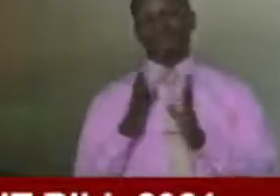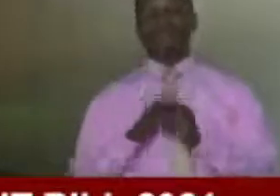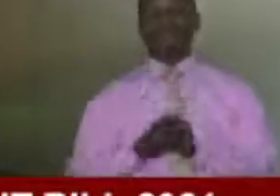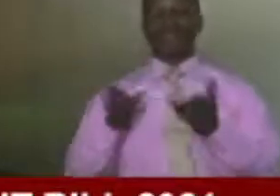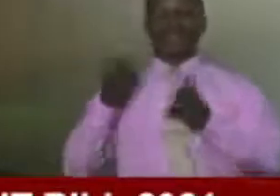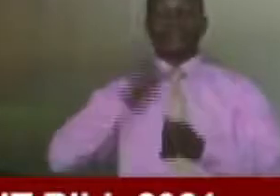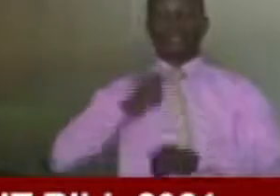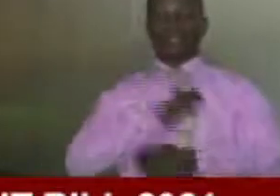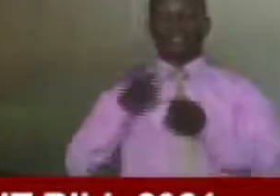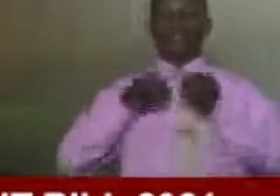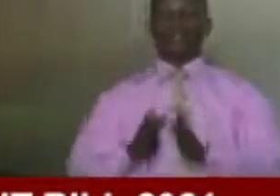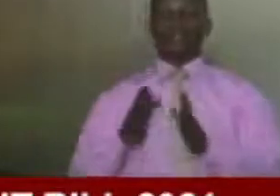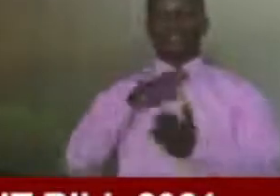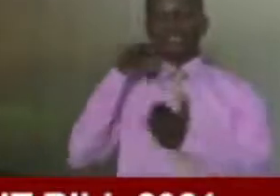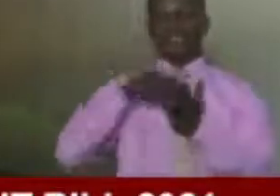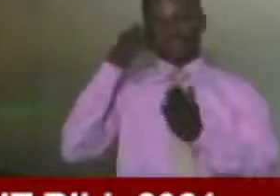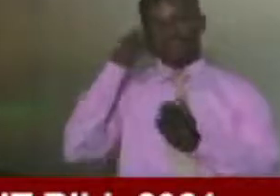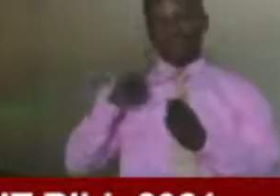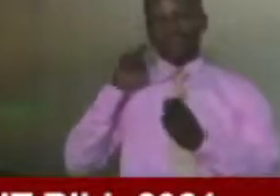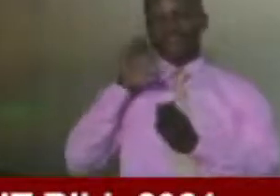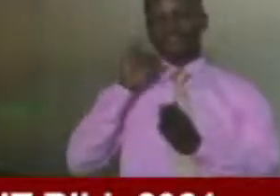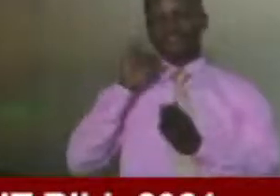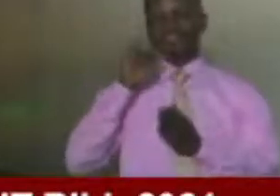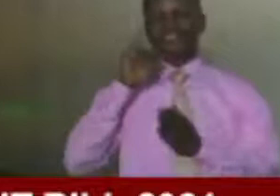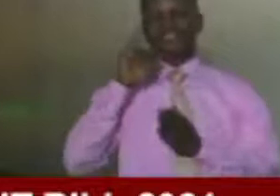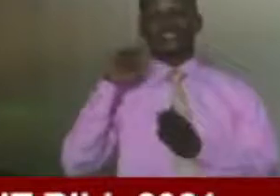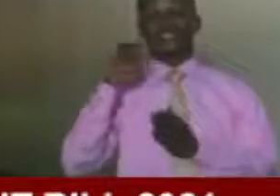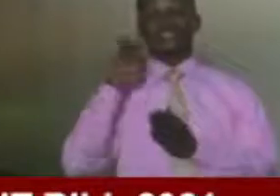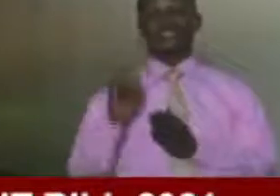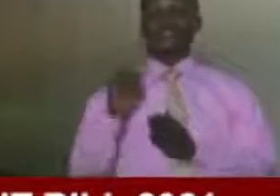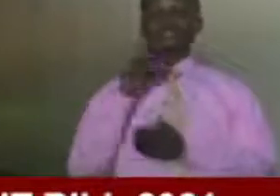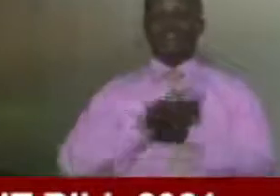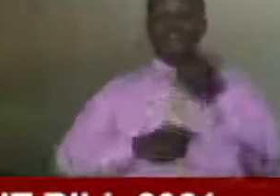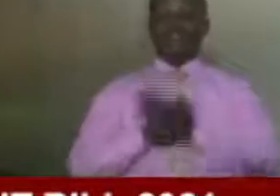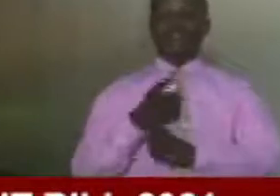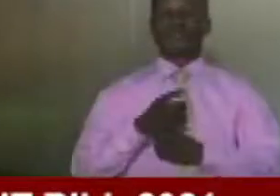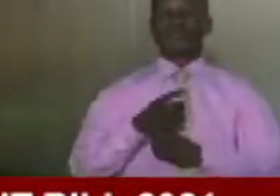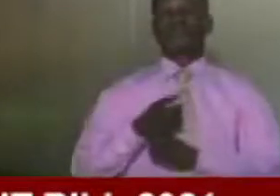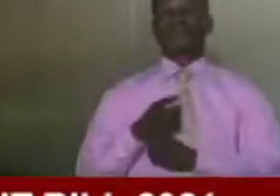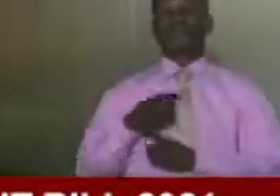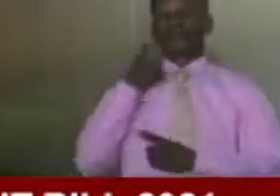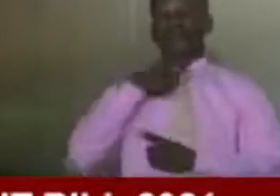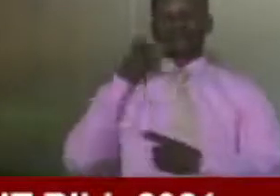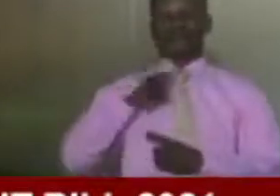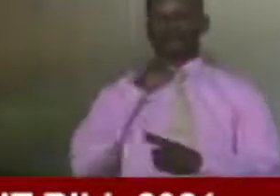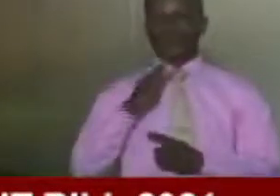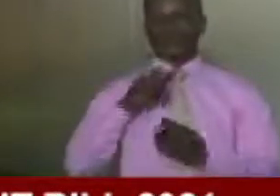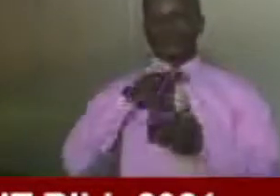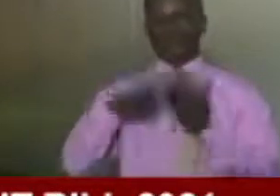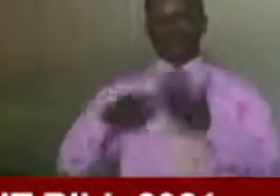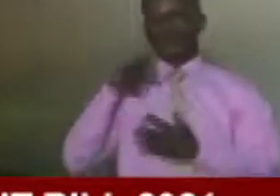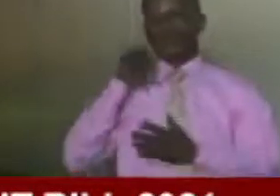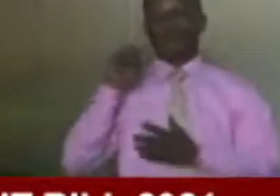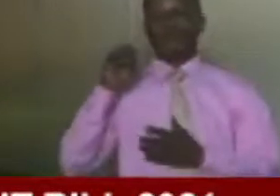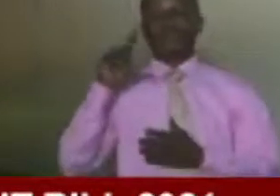Director, Center for Citizens with Disabilities, for his own contribution. It's supposed to be a minute to 2 minute contribution. Please, you